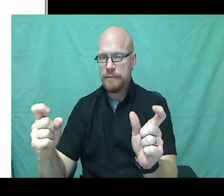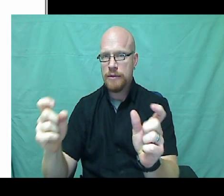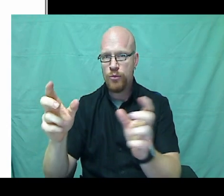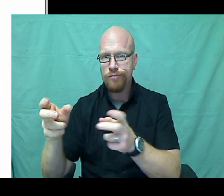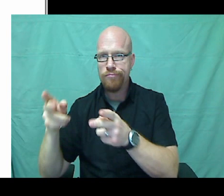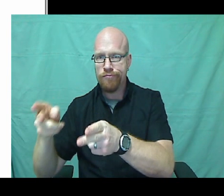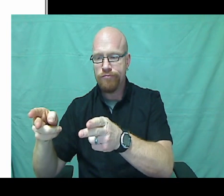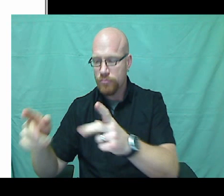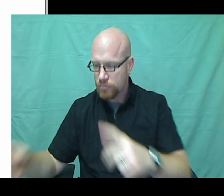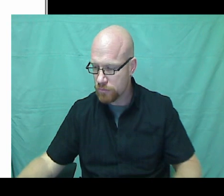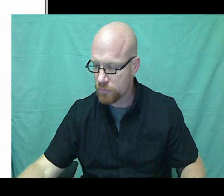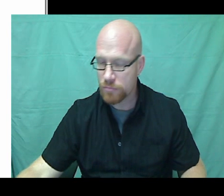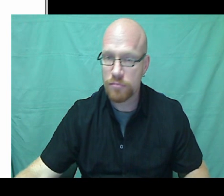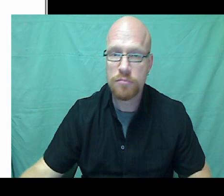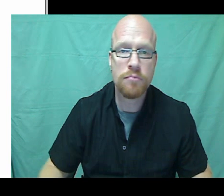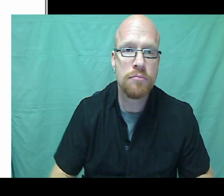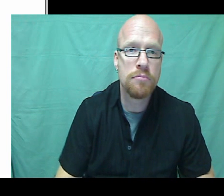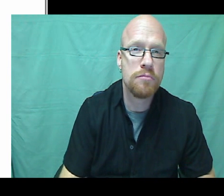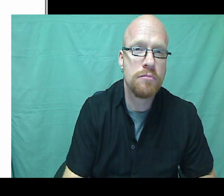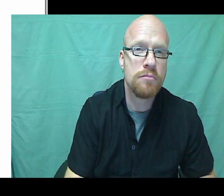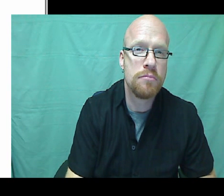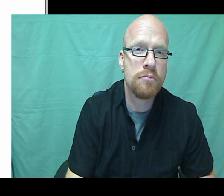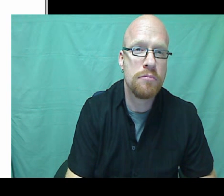our bases.